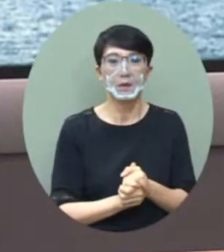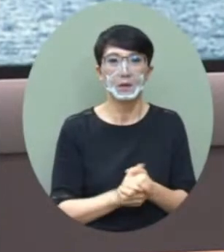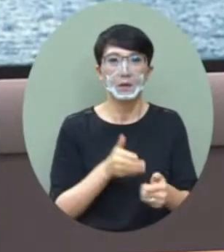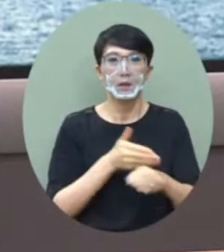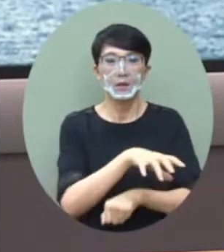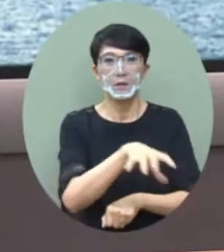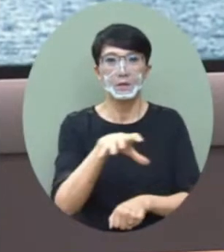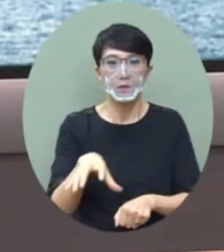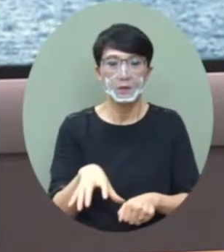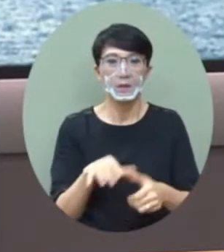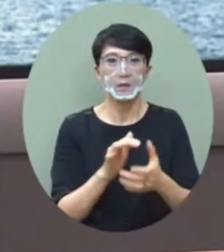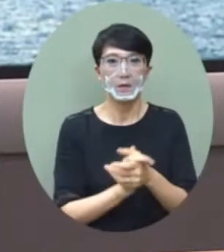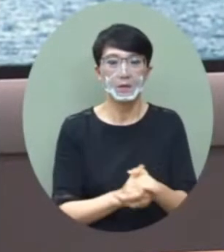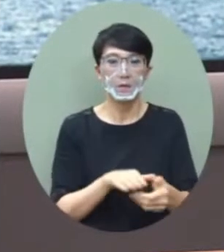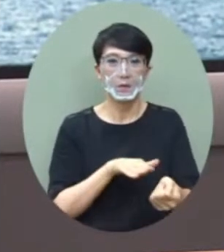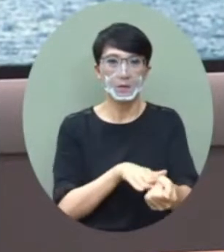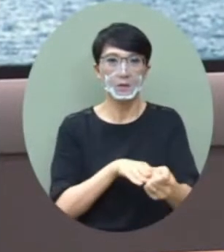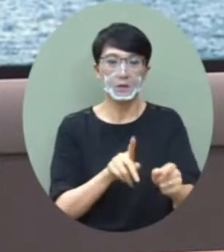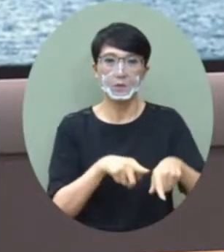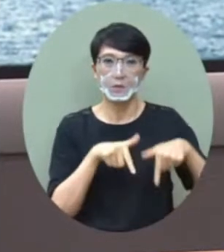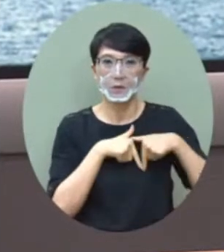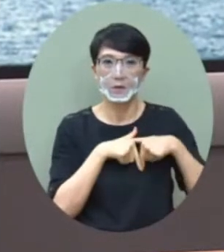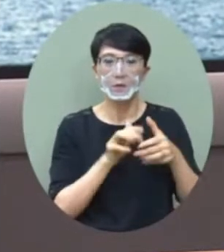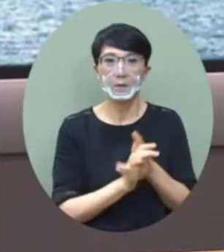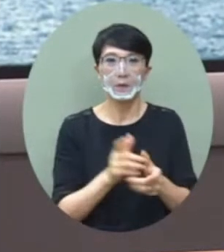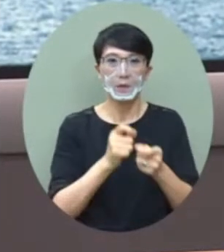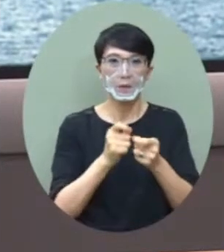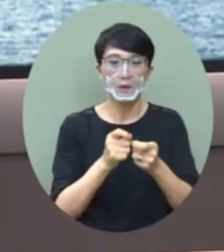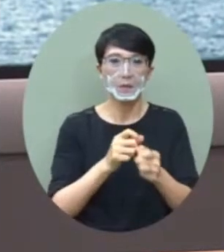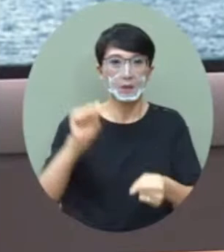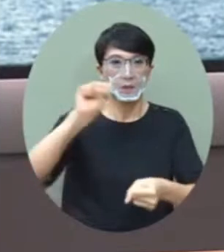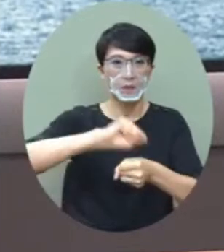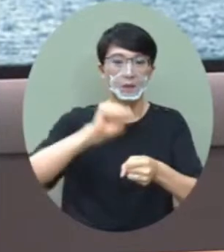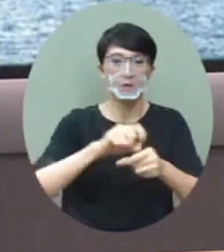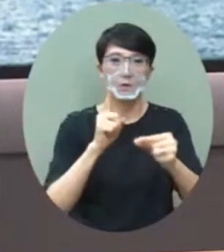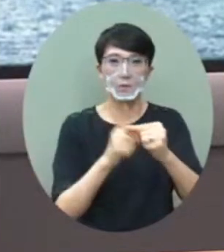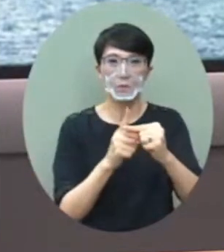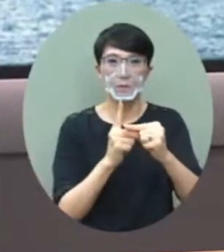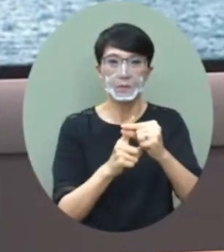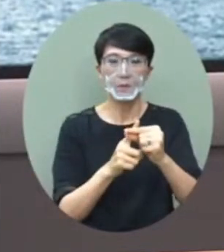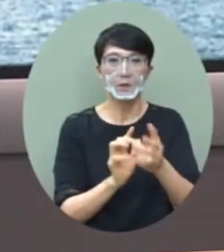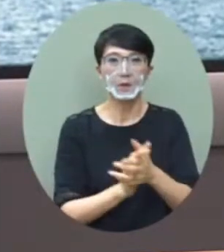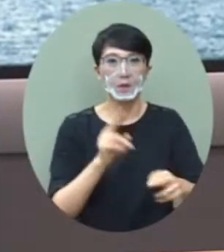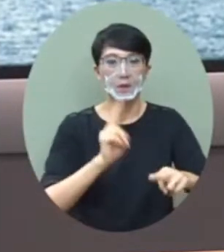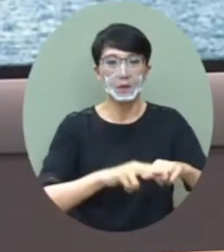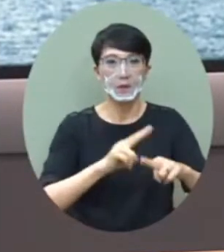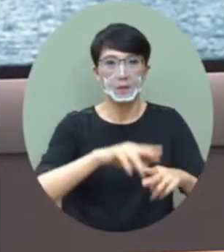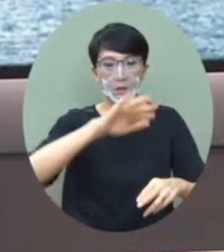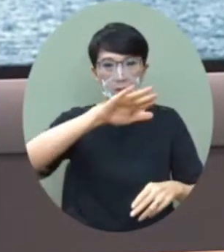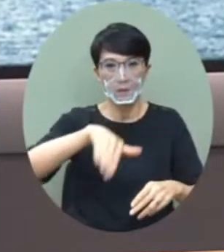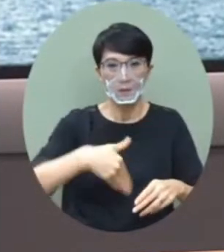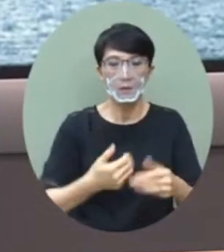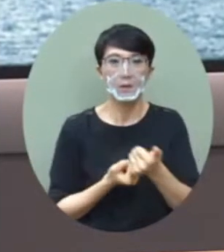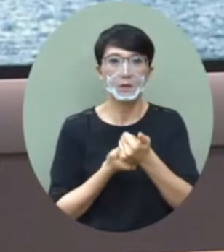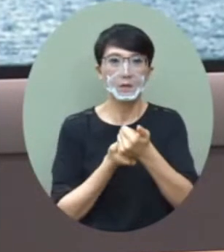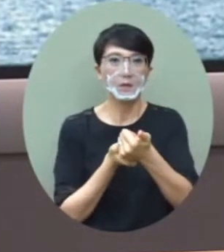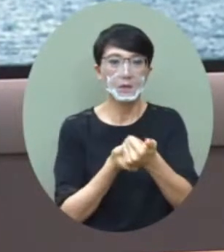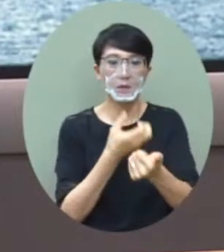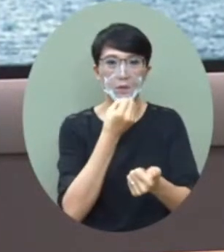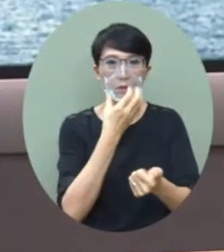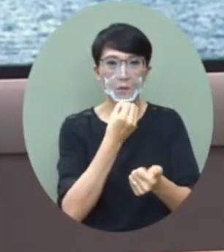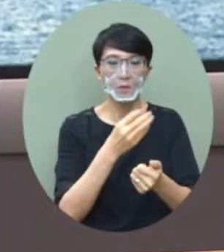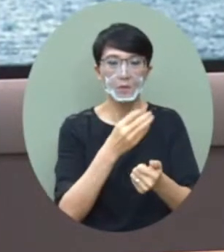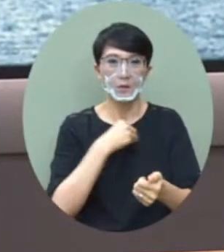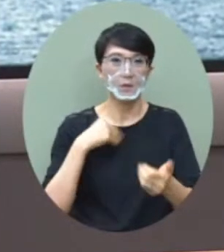administering first aid if necessary. The HA's clinical system has introduced a Chinese